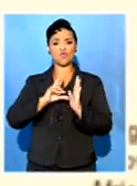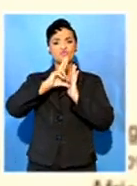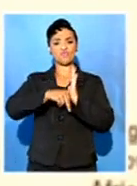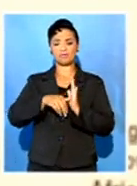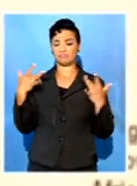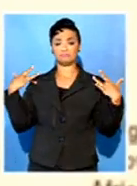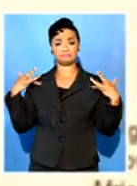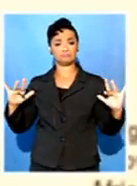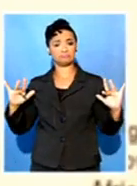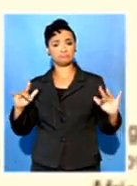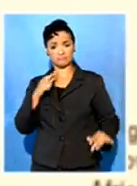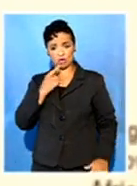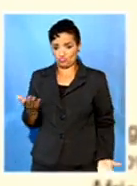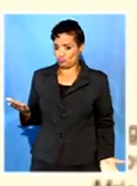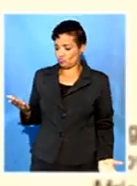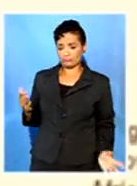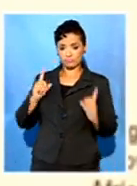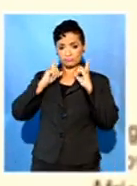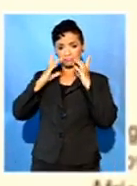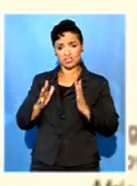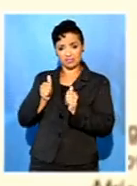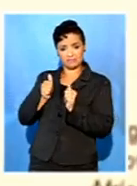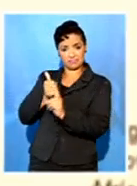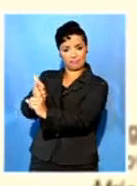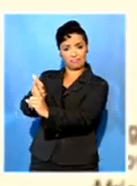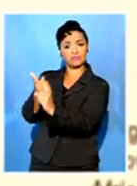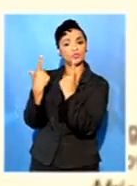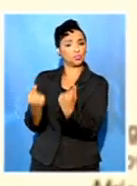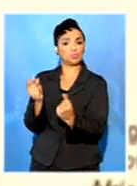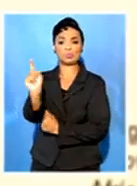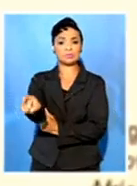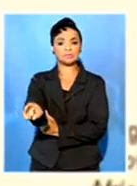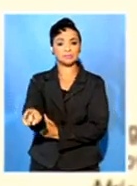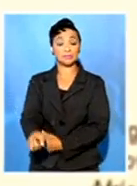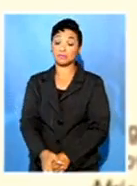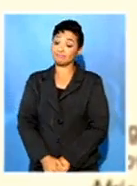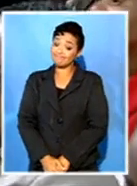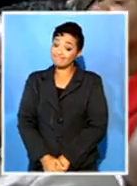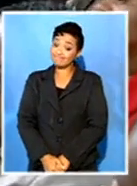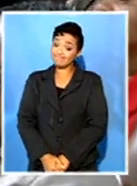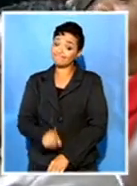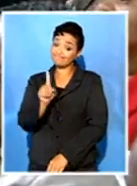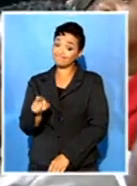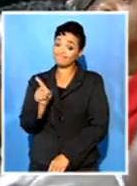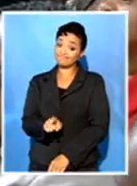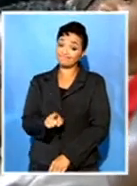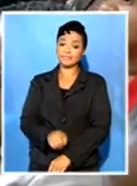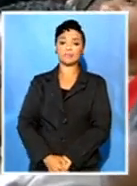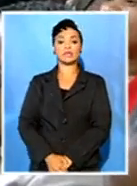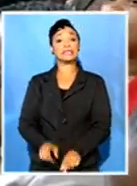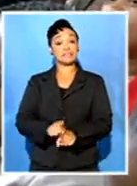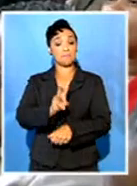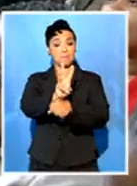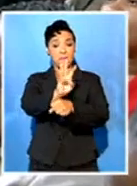we believe the teachers can do everything. It's not absolutely correct. The president also